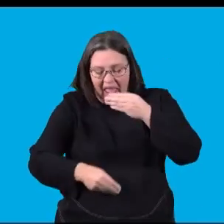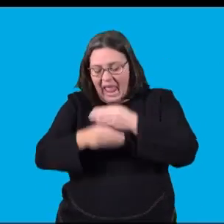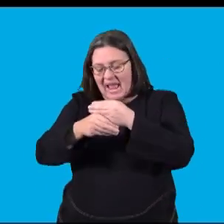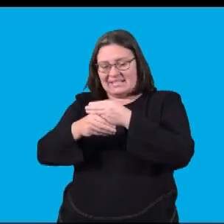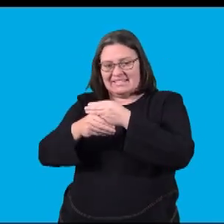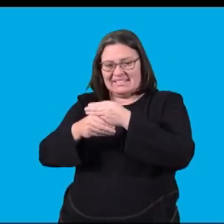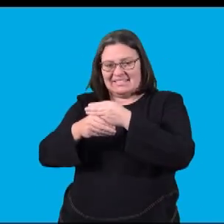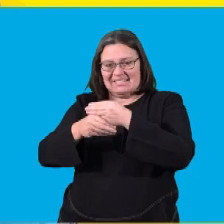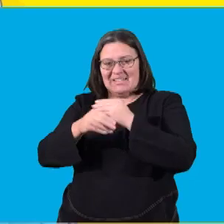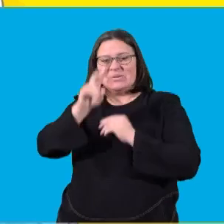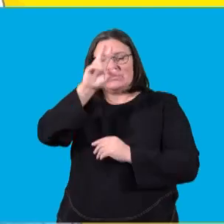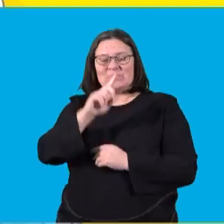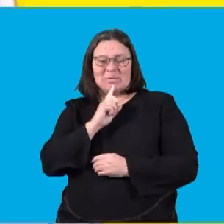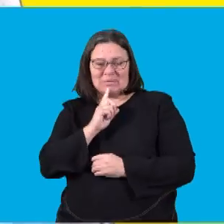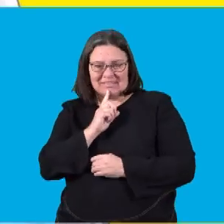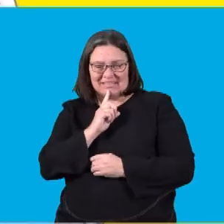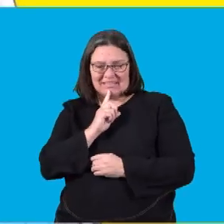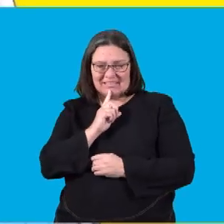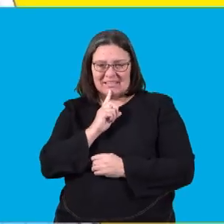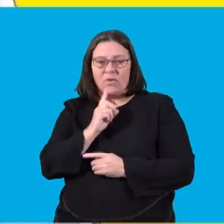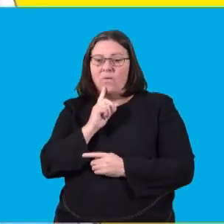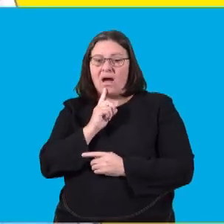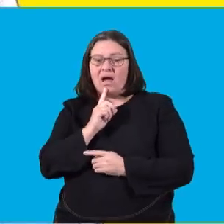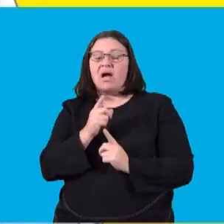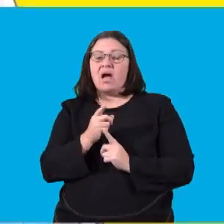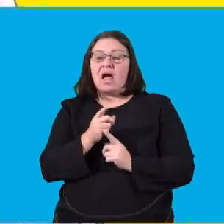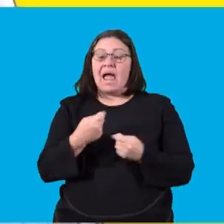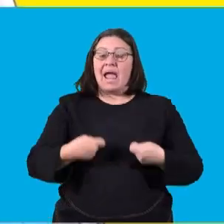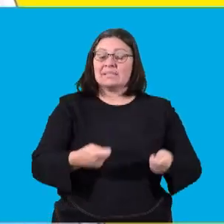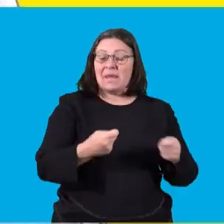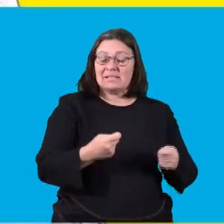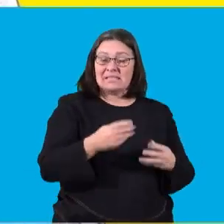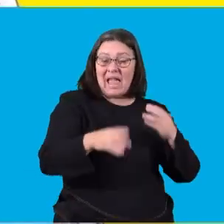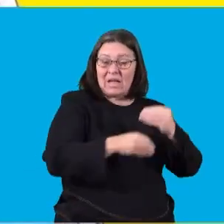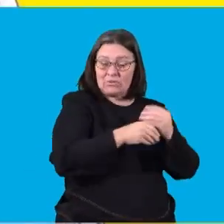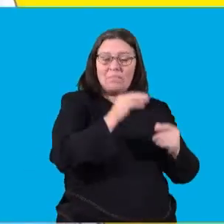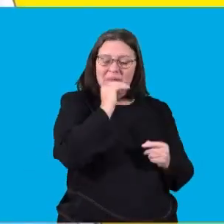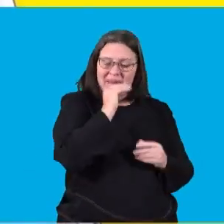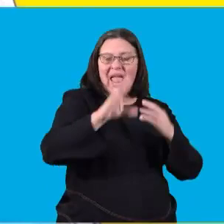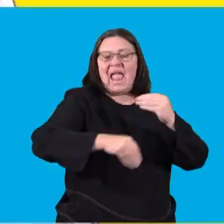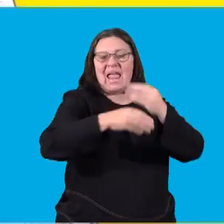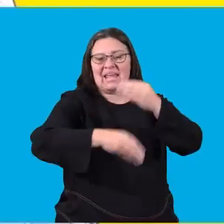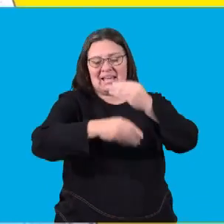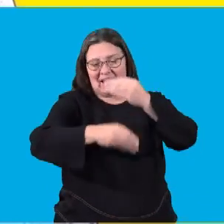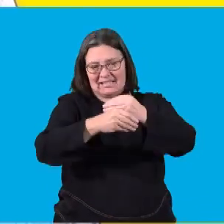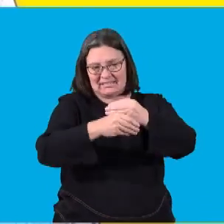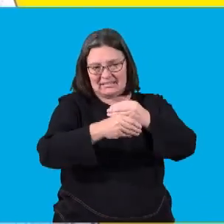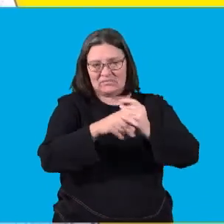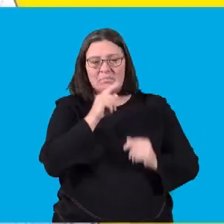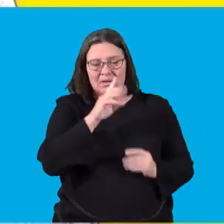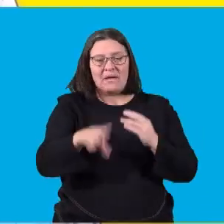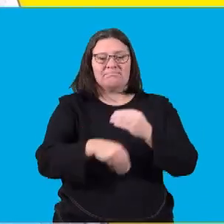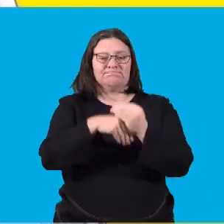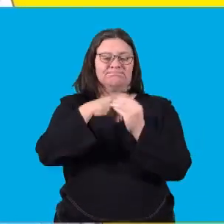add. So the idea is when an expense is accrued, I must add it. When I come here, I